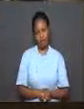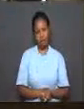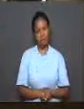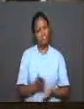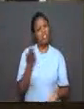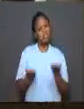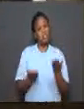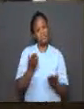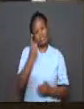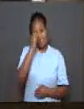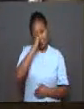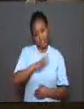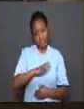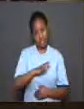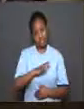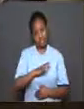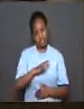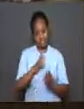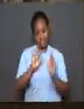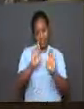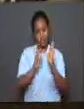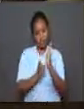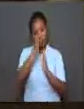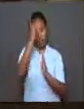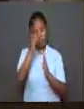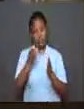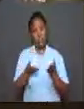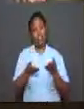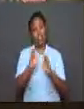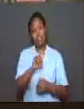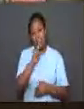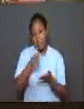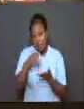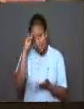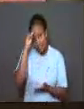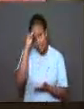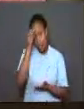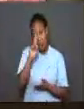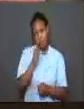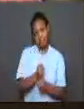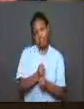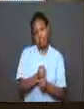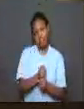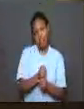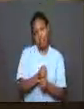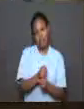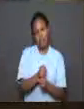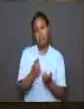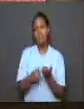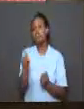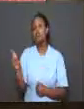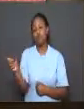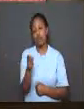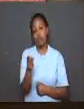If citizens are not permitted to develop themselves through education and work, they